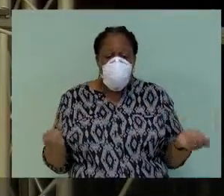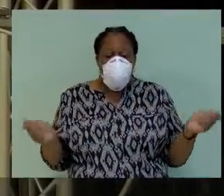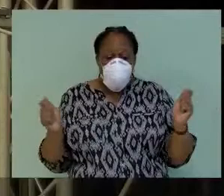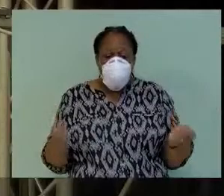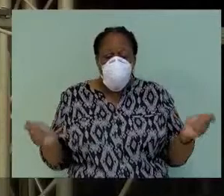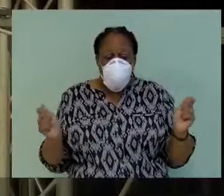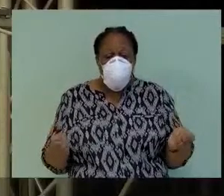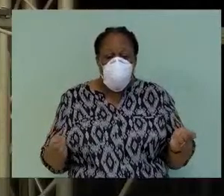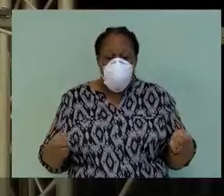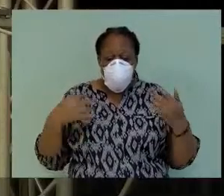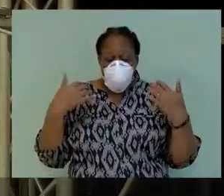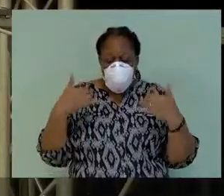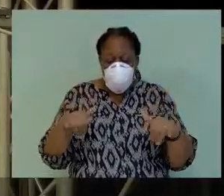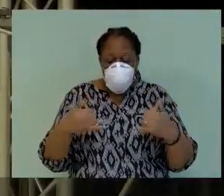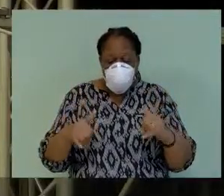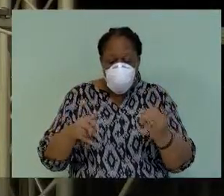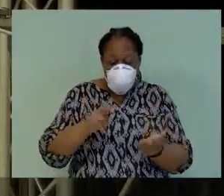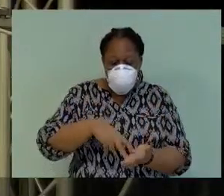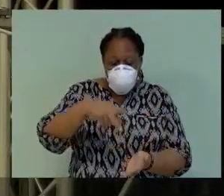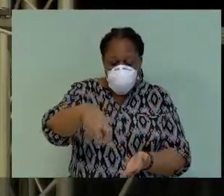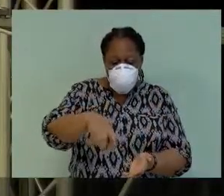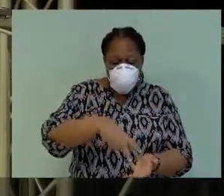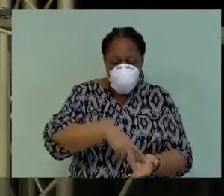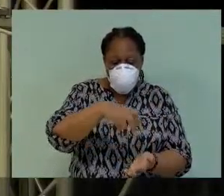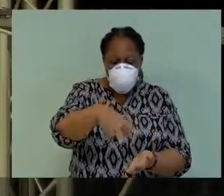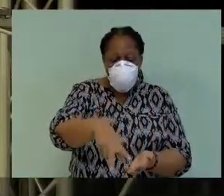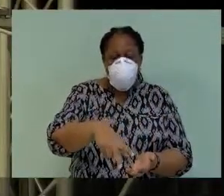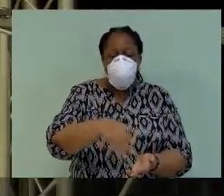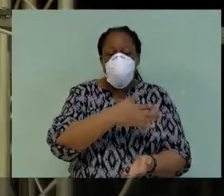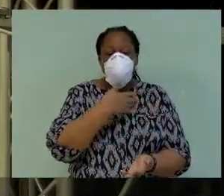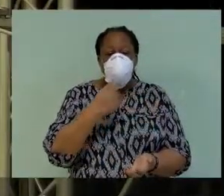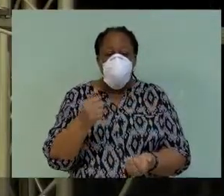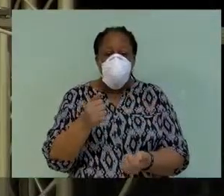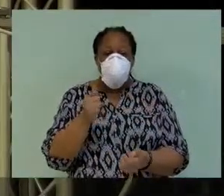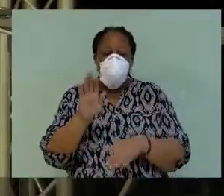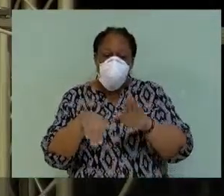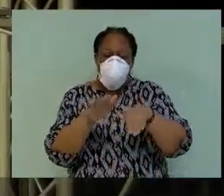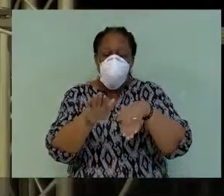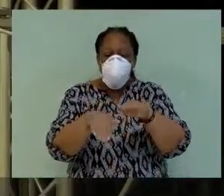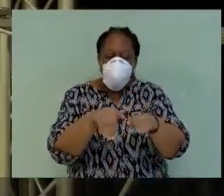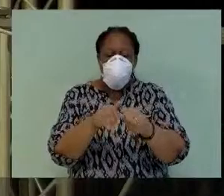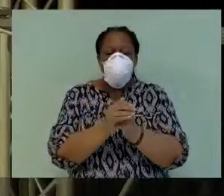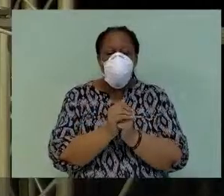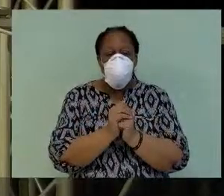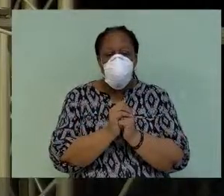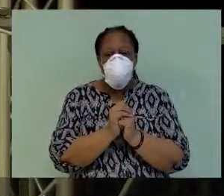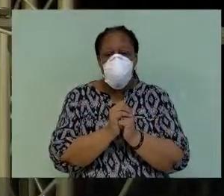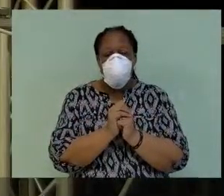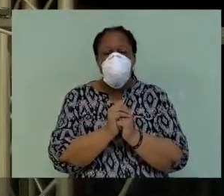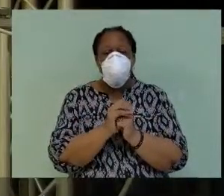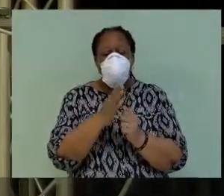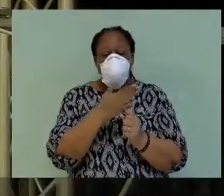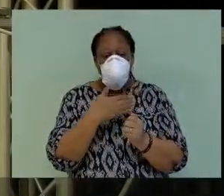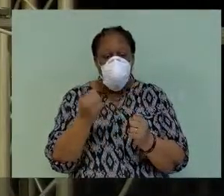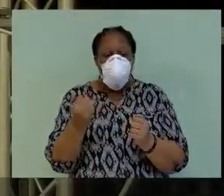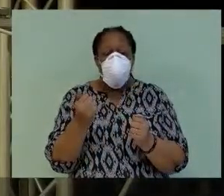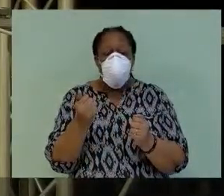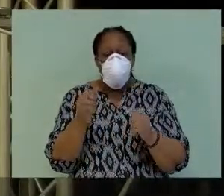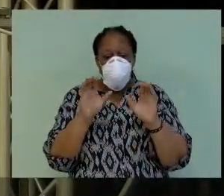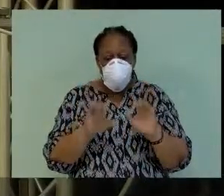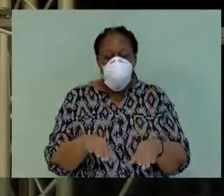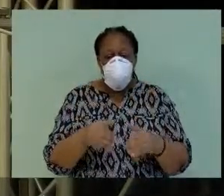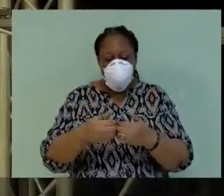playing hopscotch, a little walking, etc., but most importantly, while demonstrating social